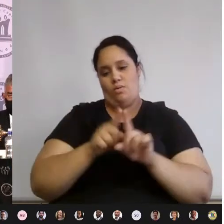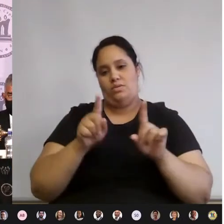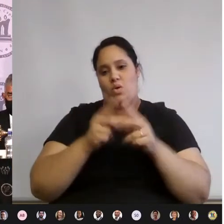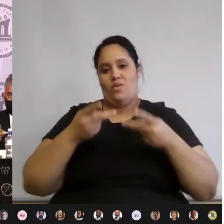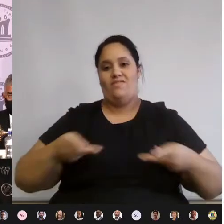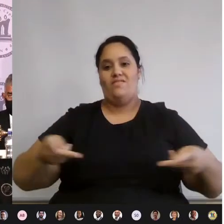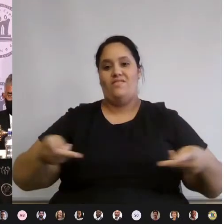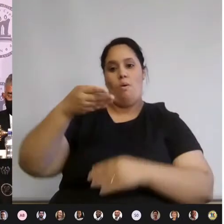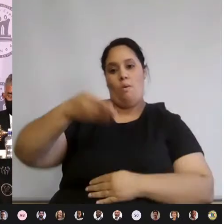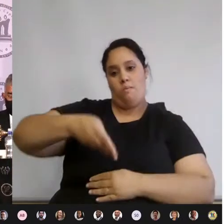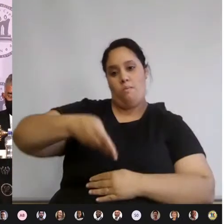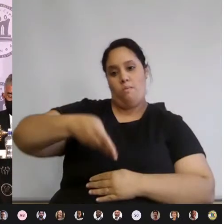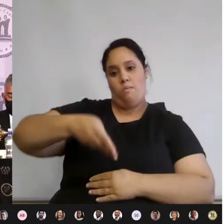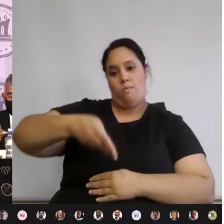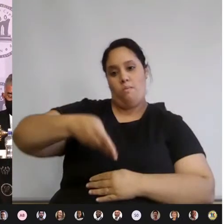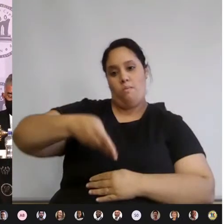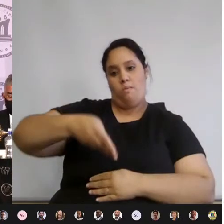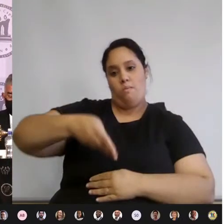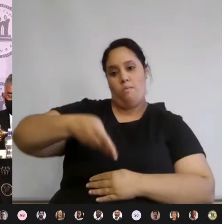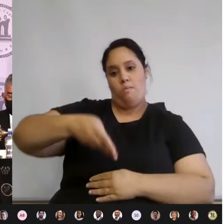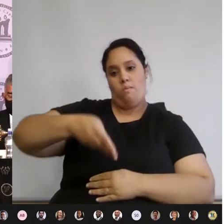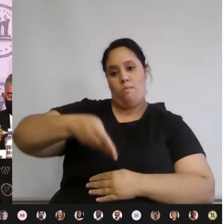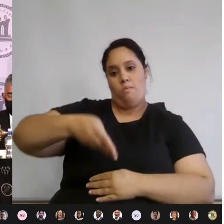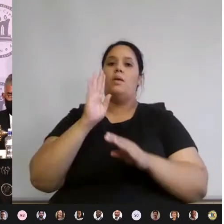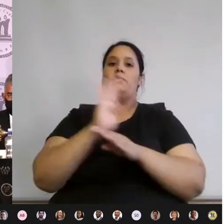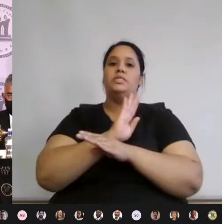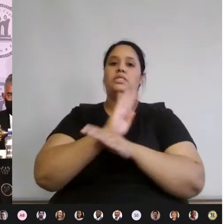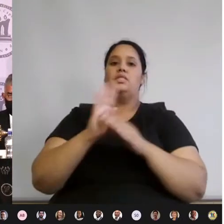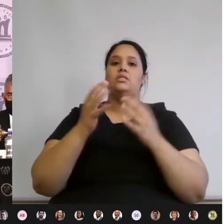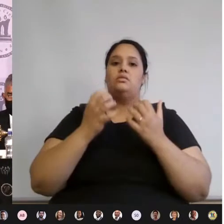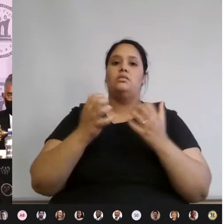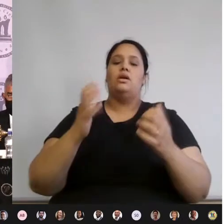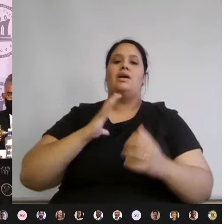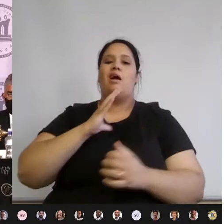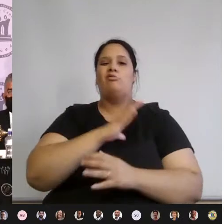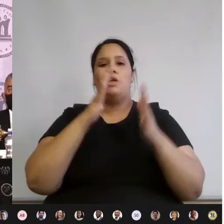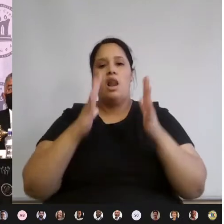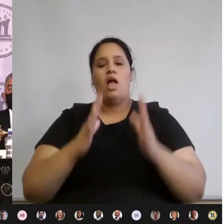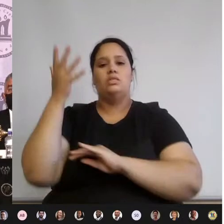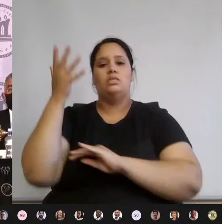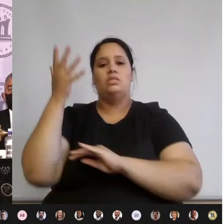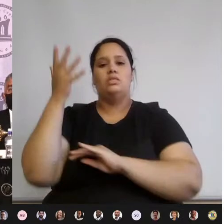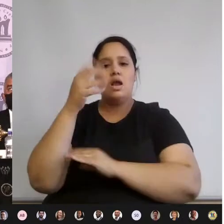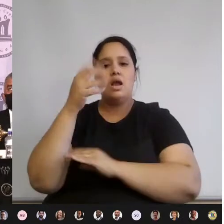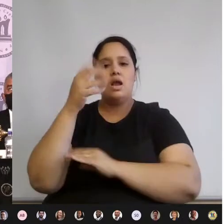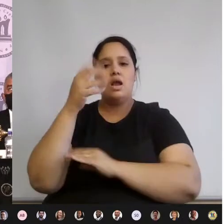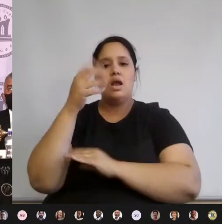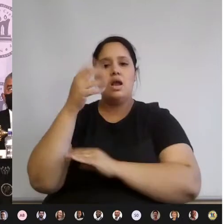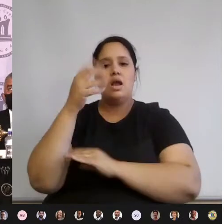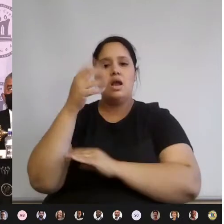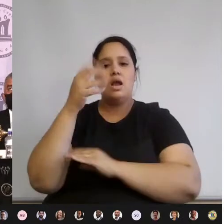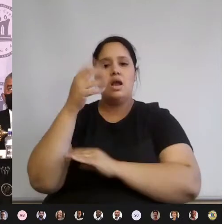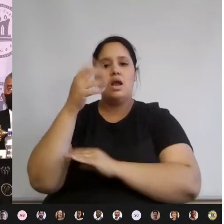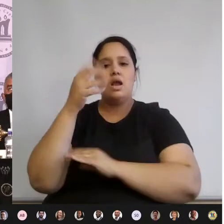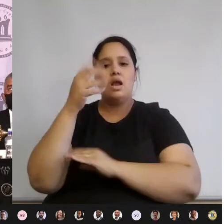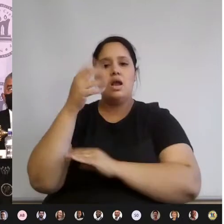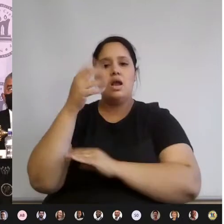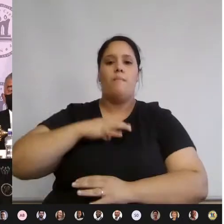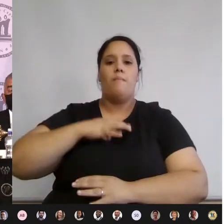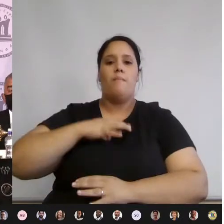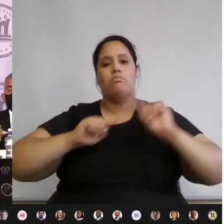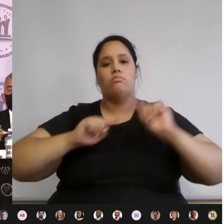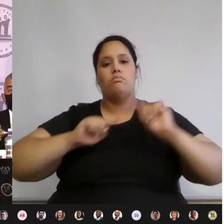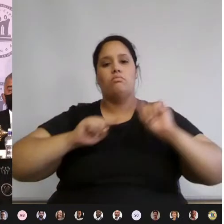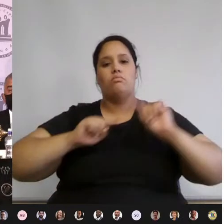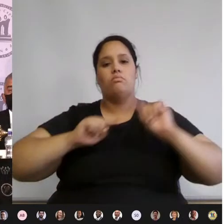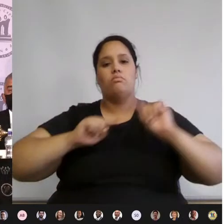in Genadendal. And we thank the business chambers here, the councillors, speakers, deputy mayors, mayors, everybody,